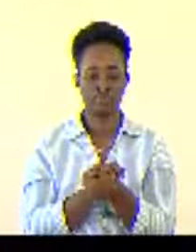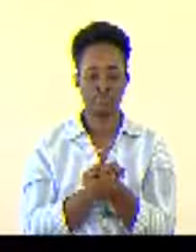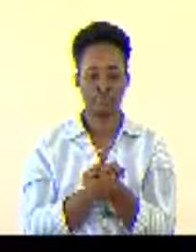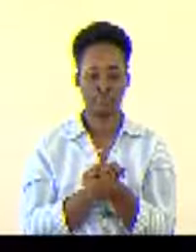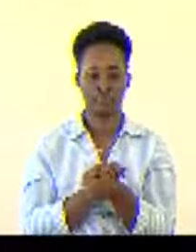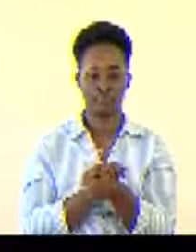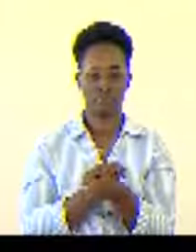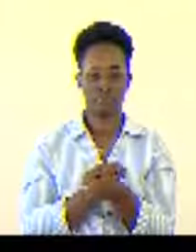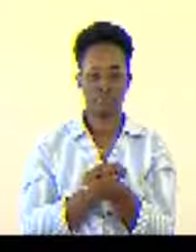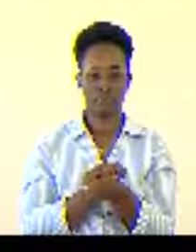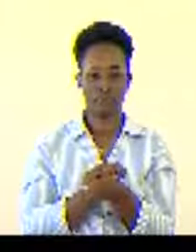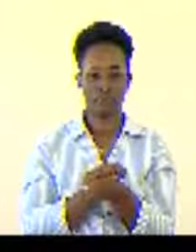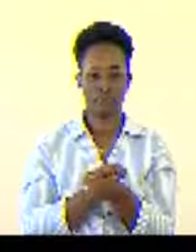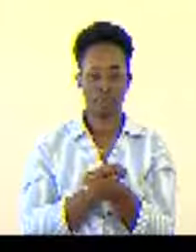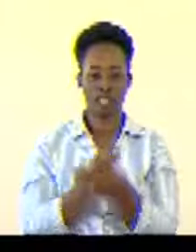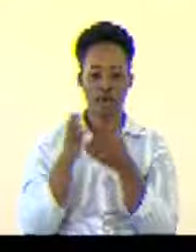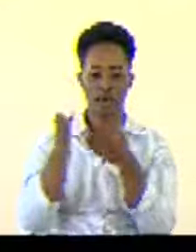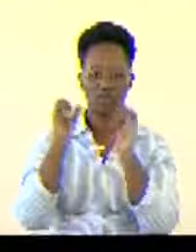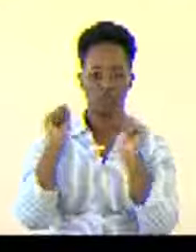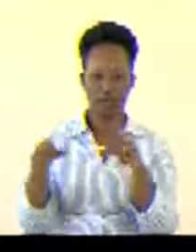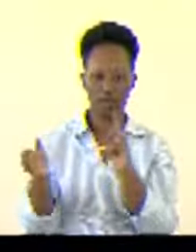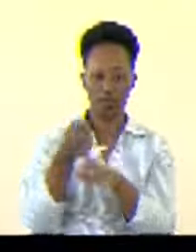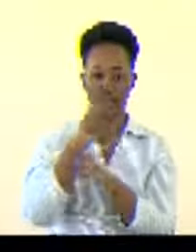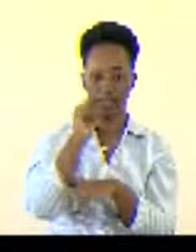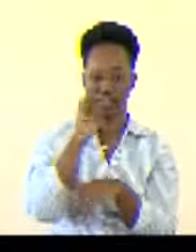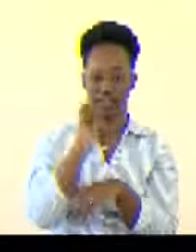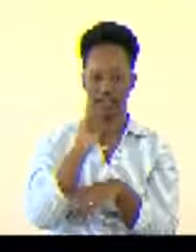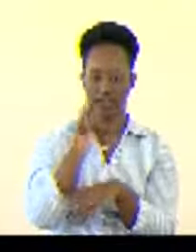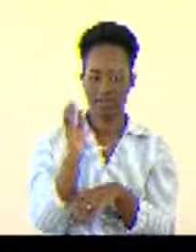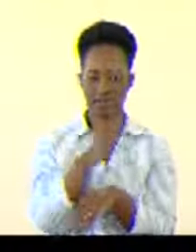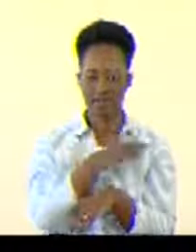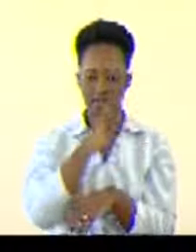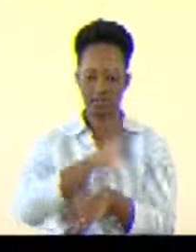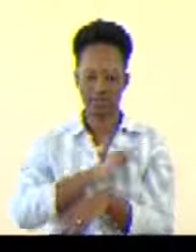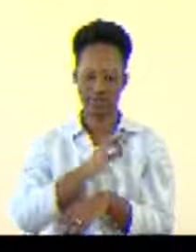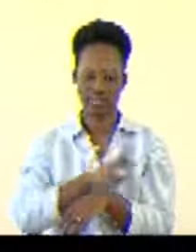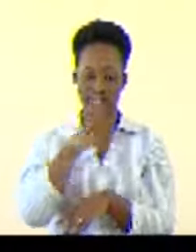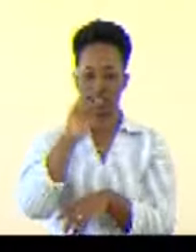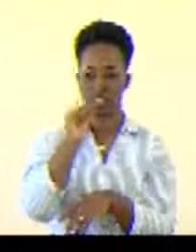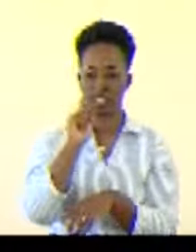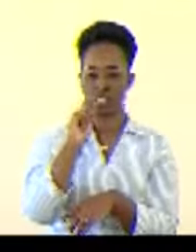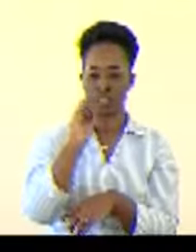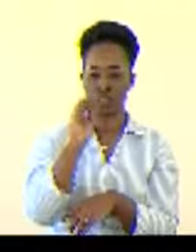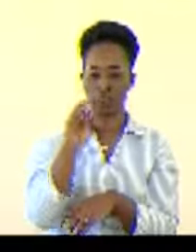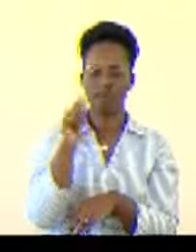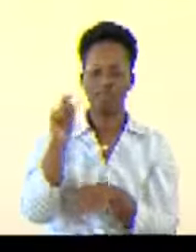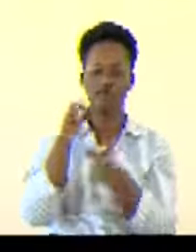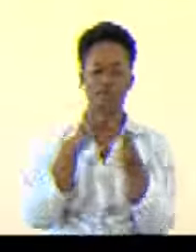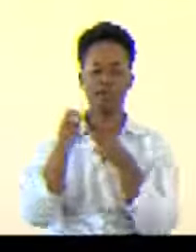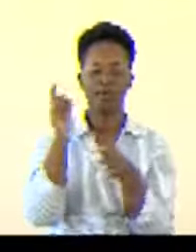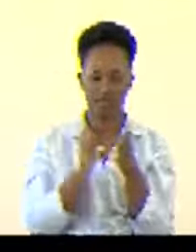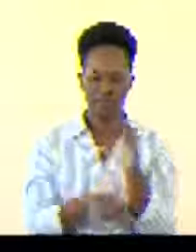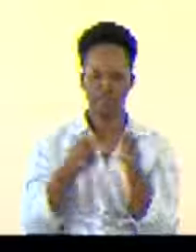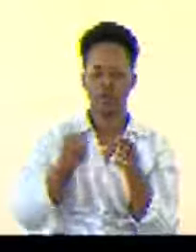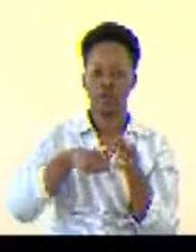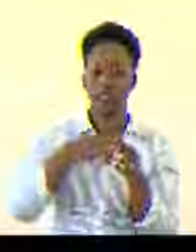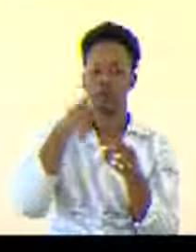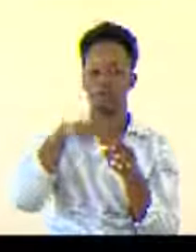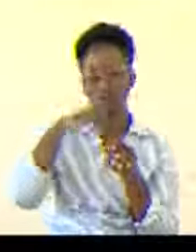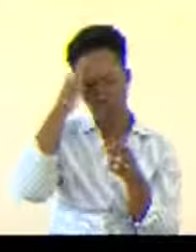multiply 100. In this case, you'll be able to get the net profit ratio. What will be the interpretation? We shall need to know each unit